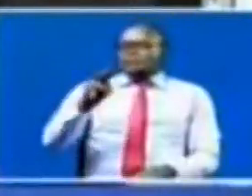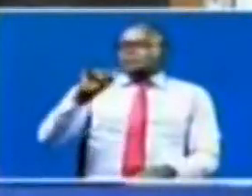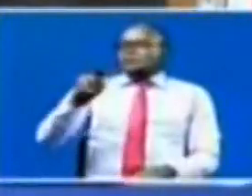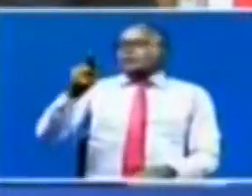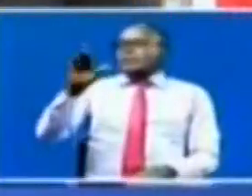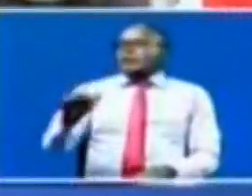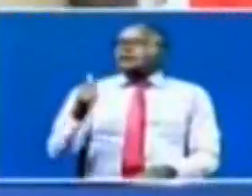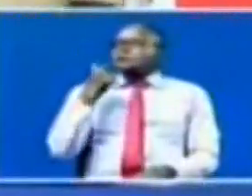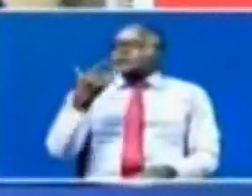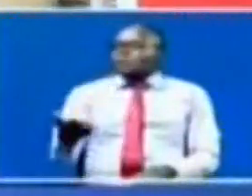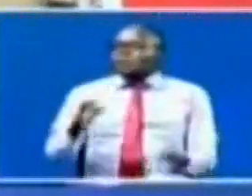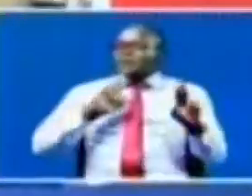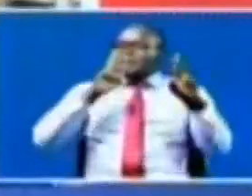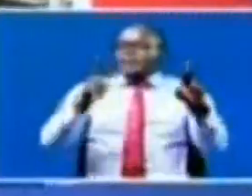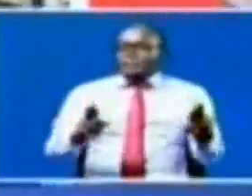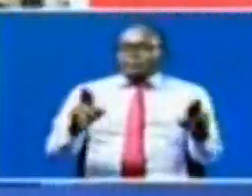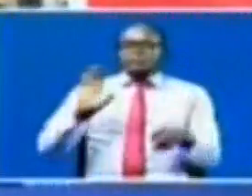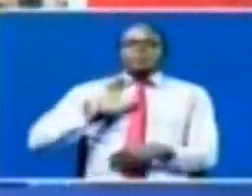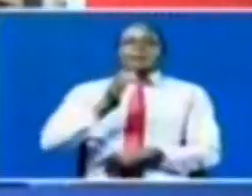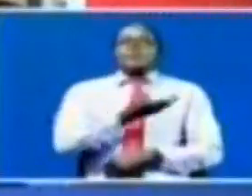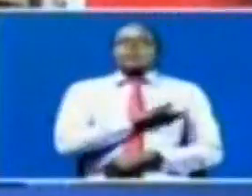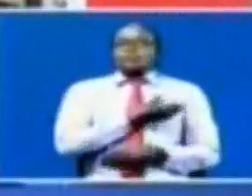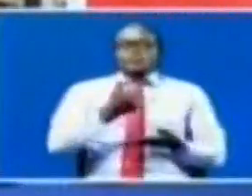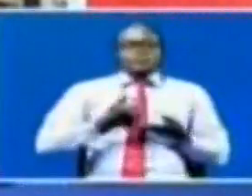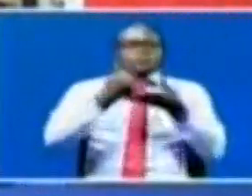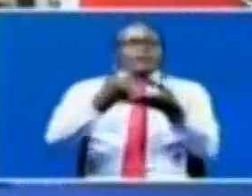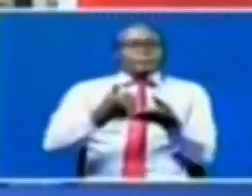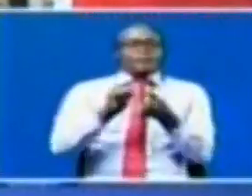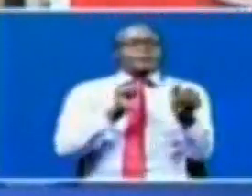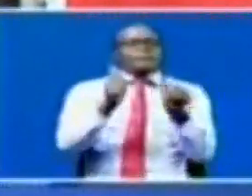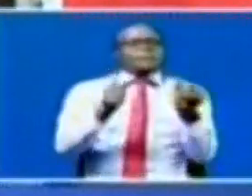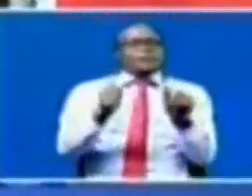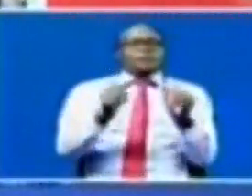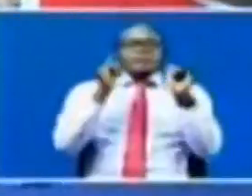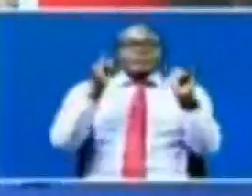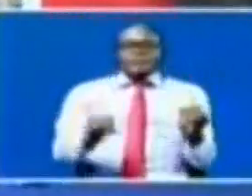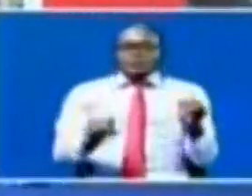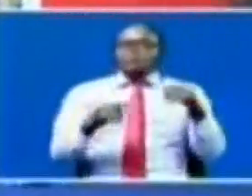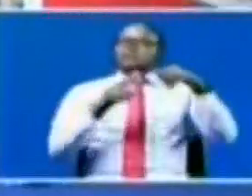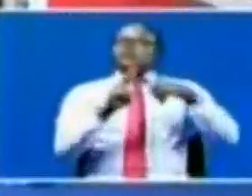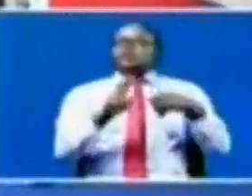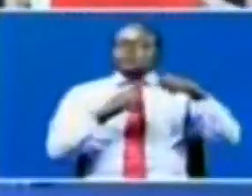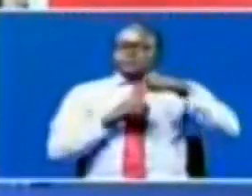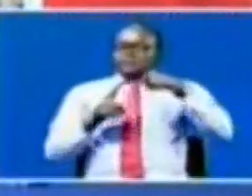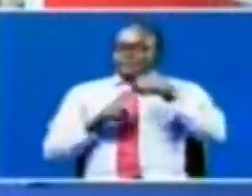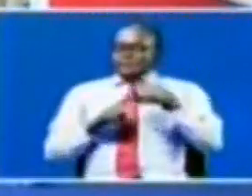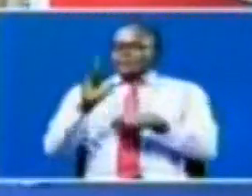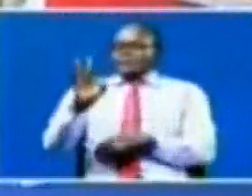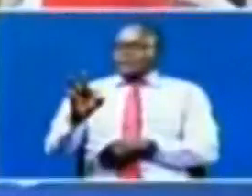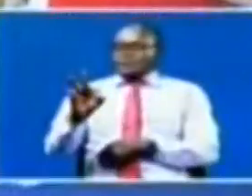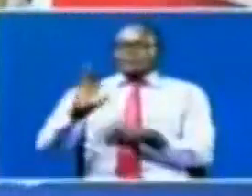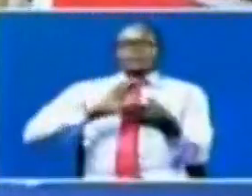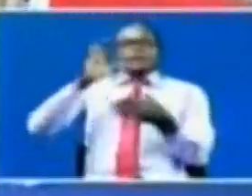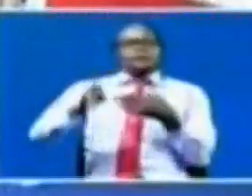it emerged that a report by a committee mandated to spearhead the piloting of the new 2663 curriculum had